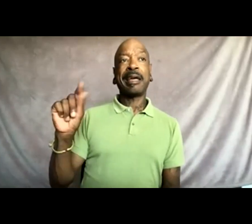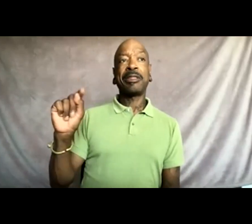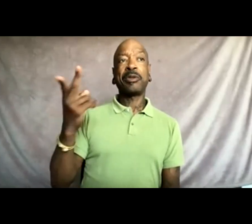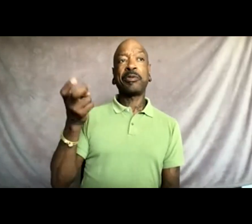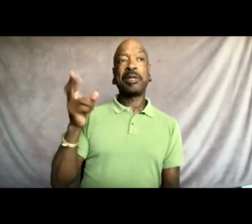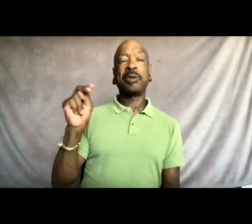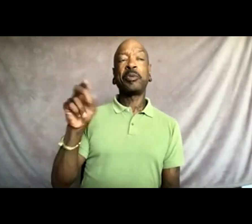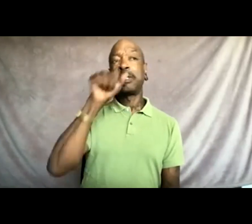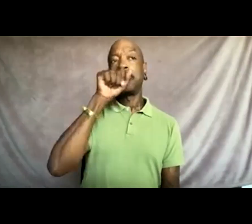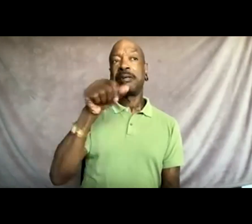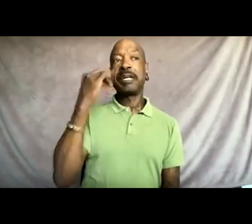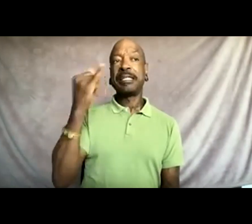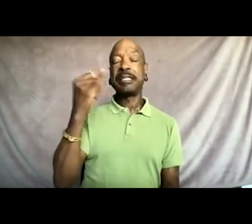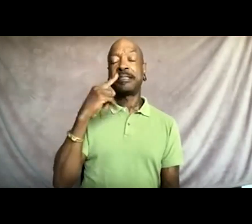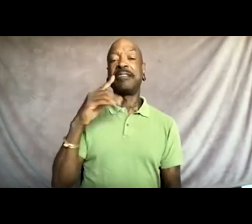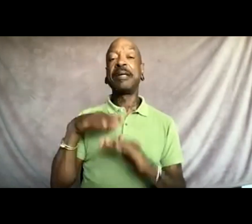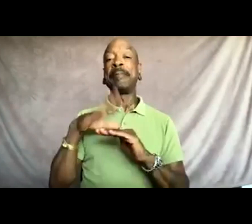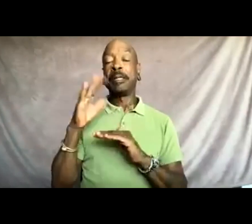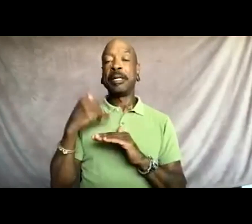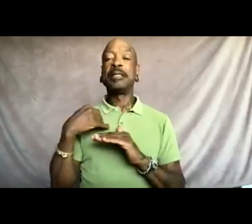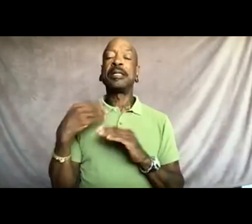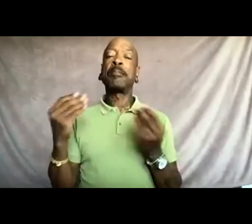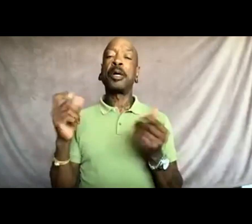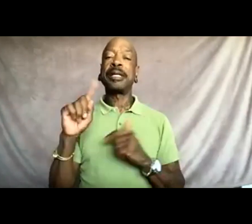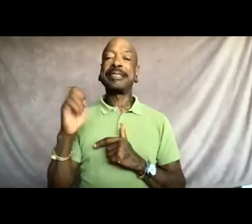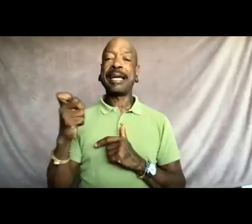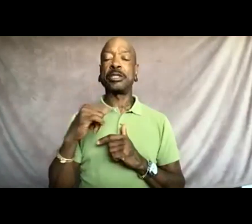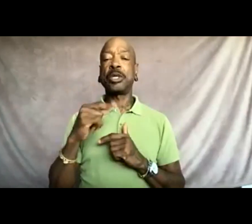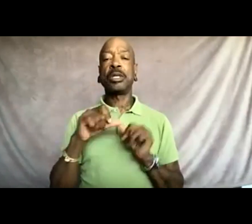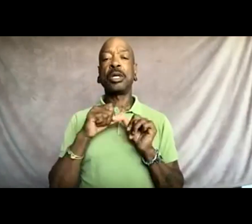minimizing the impact of property tax on long-term relationship with land.